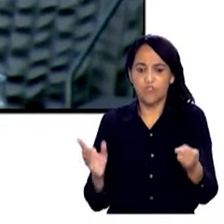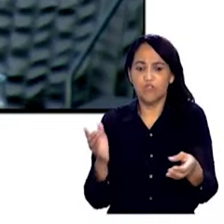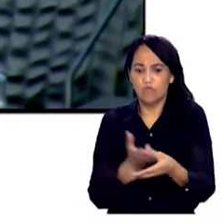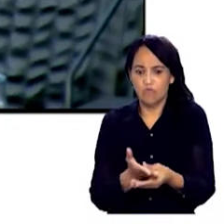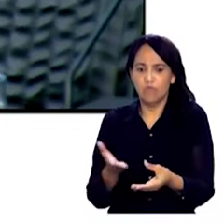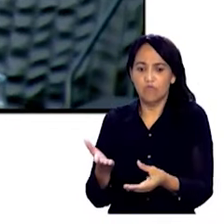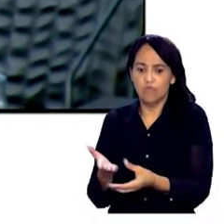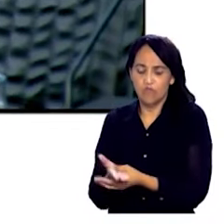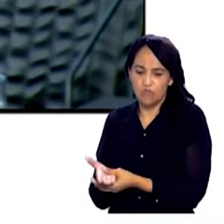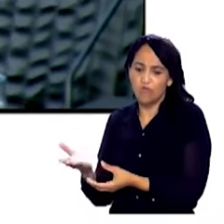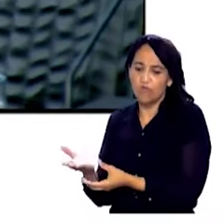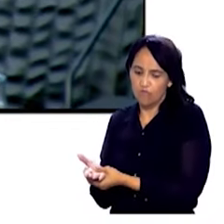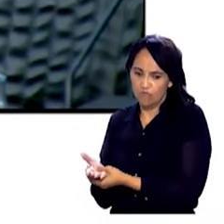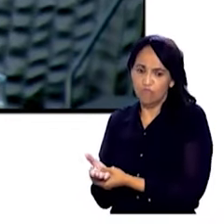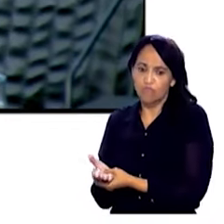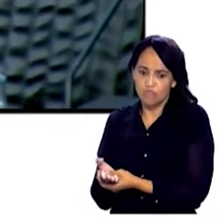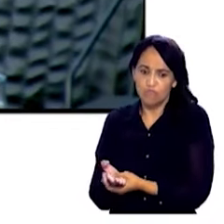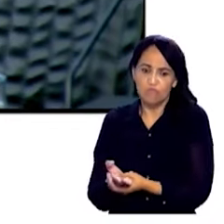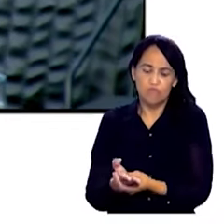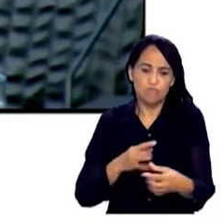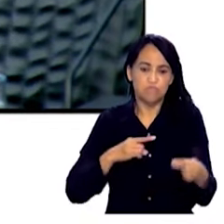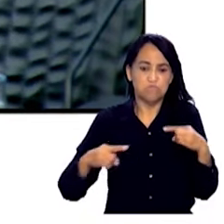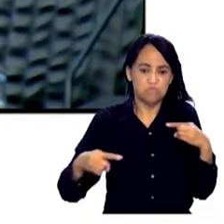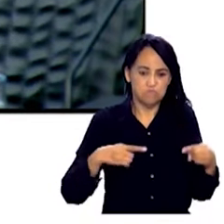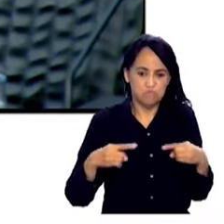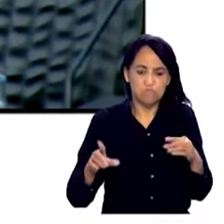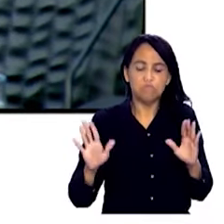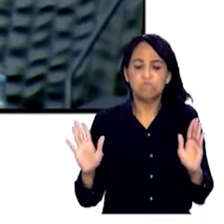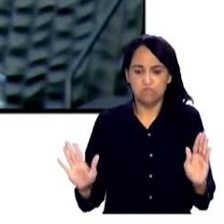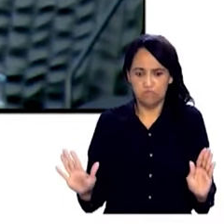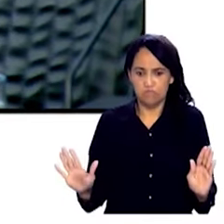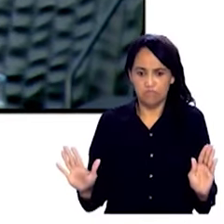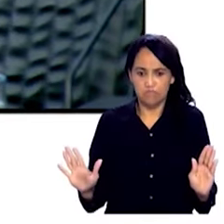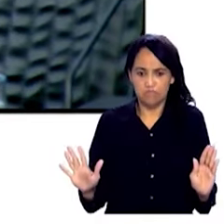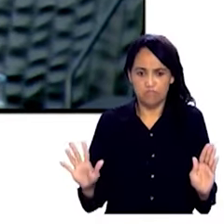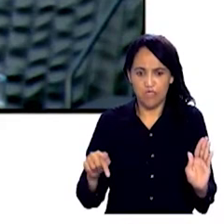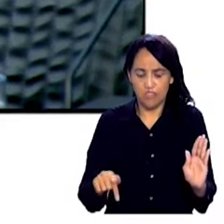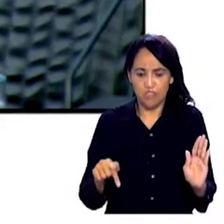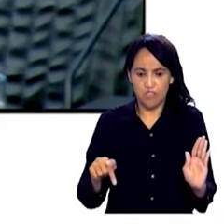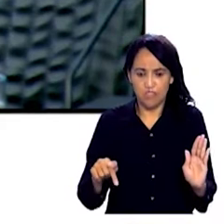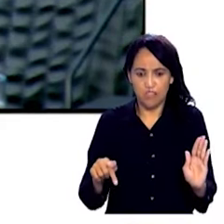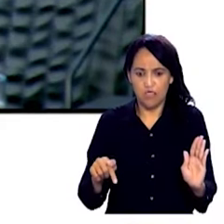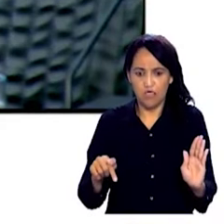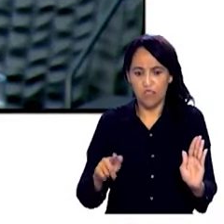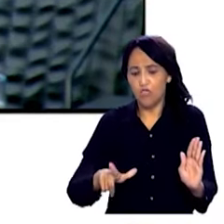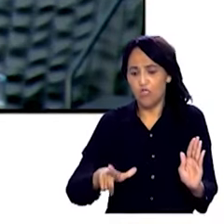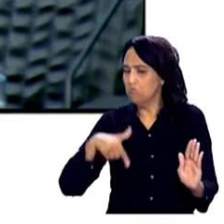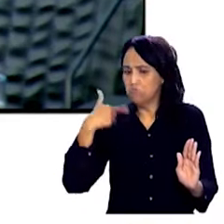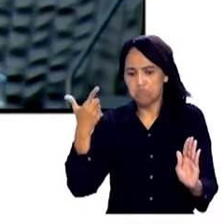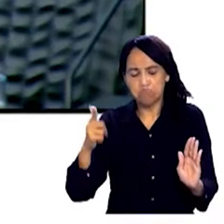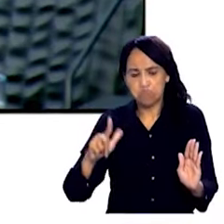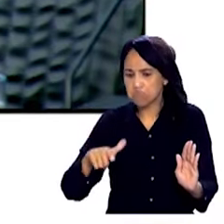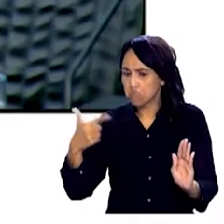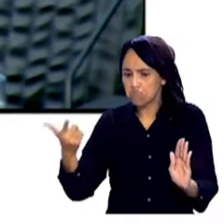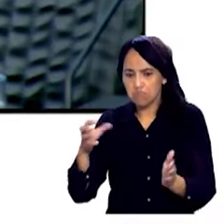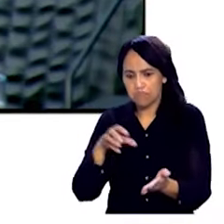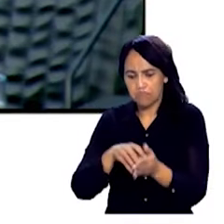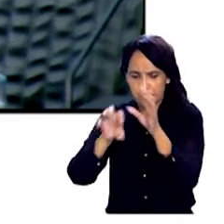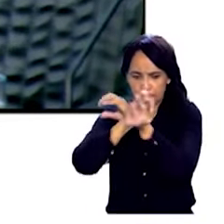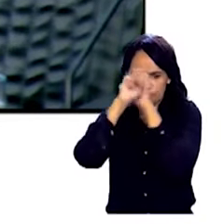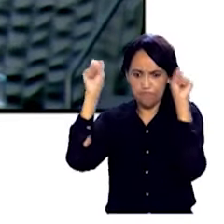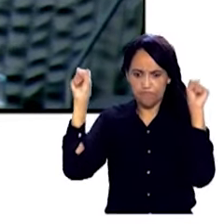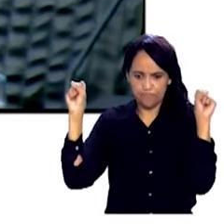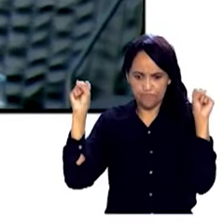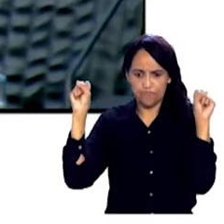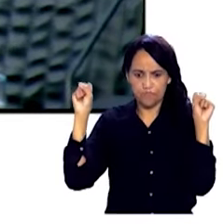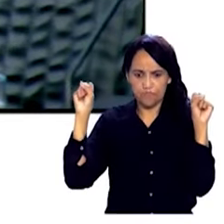ministers and CS and those in a state is ay the Supreme Court has original jurisdiction today those kinds of